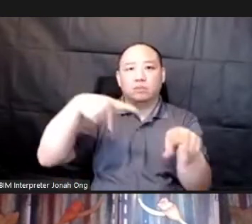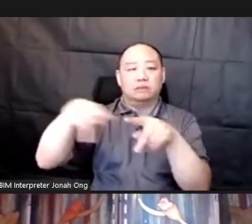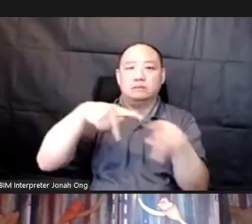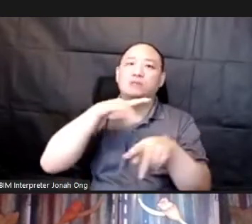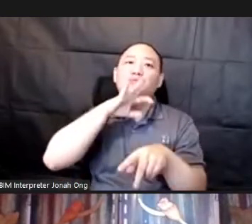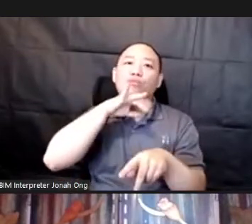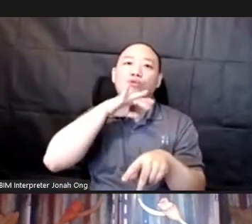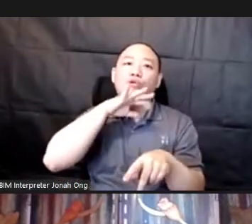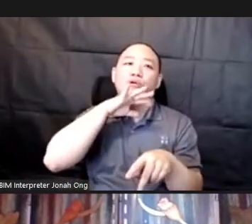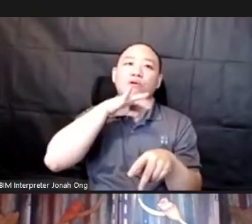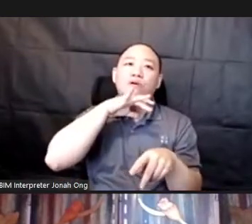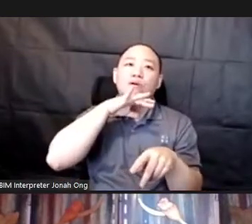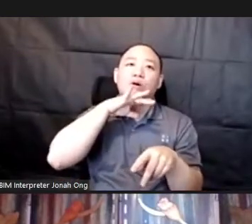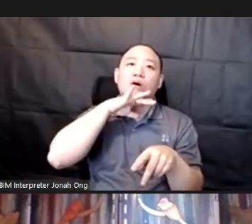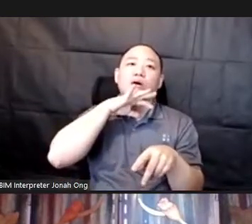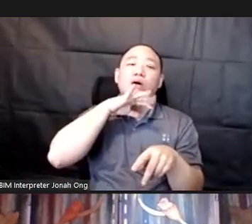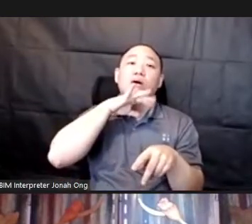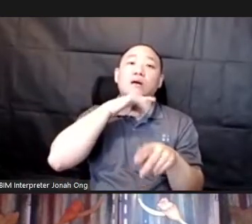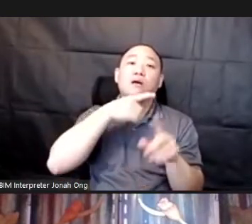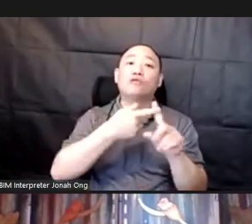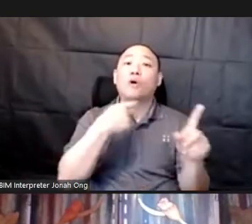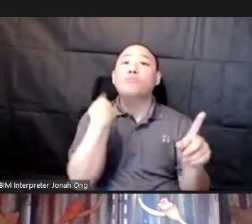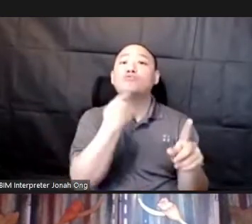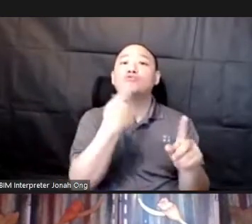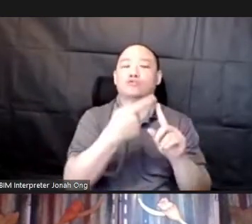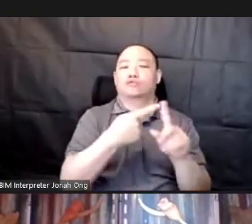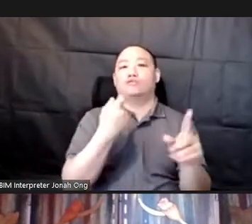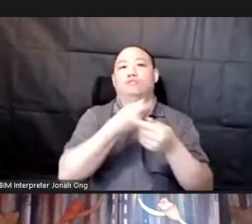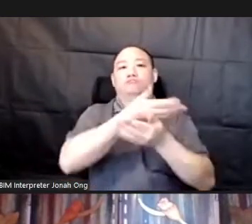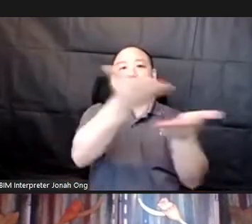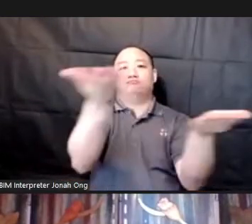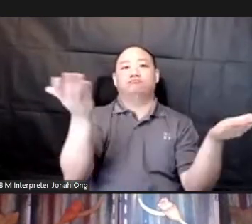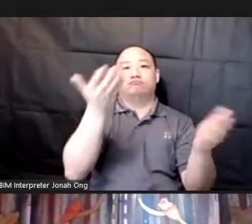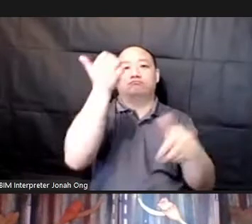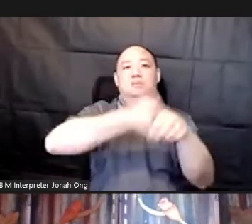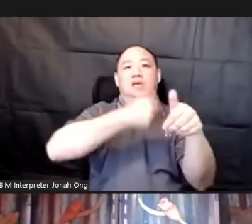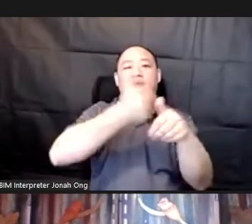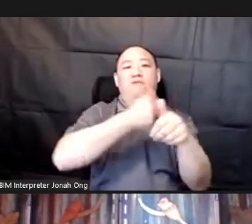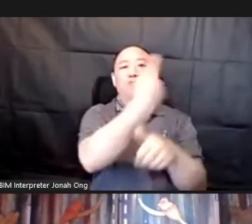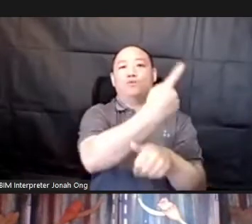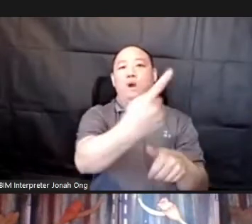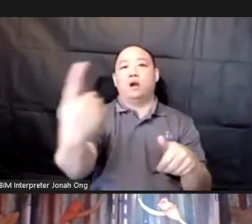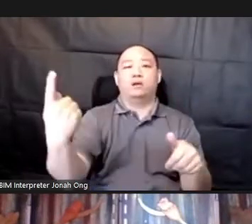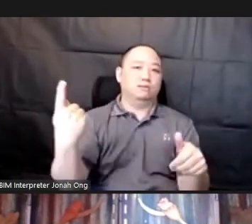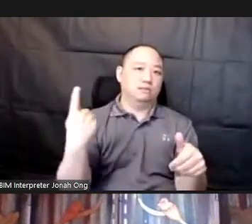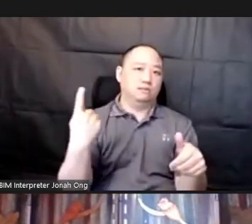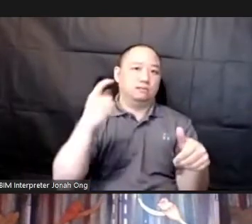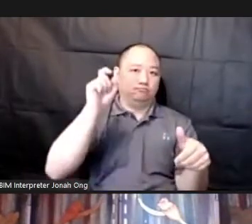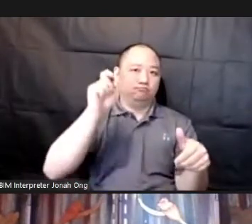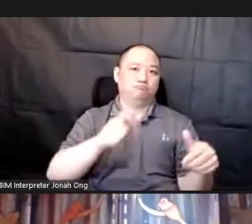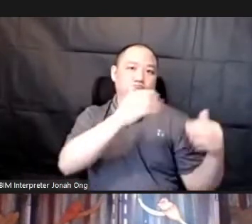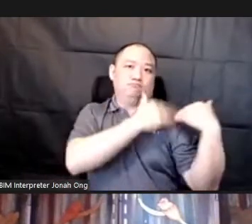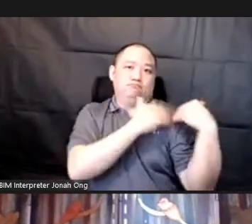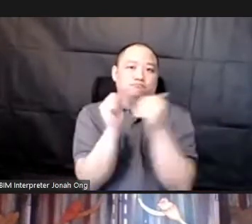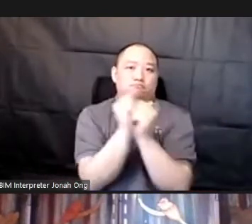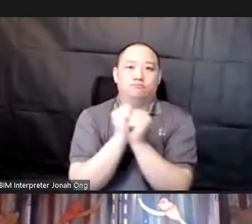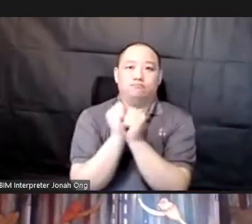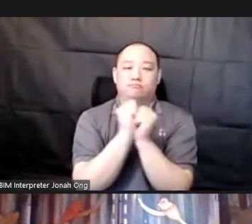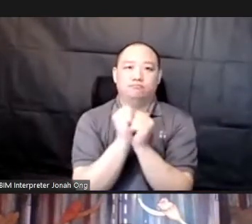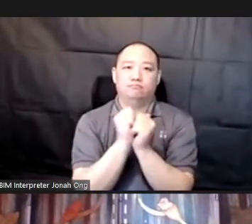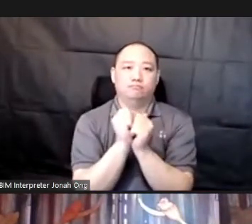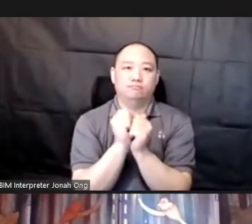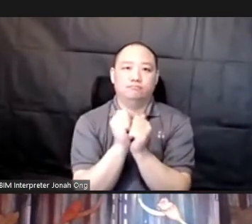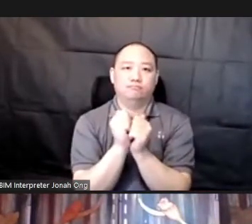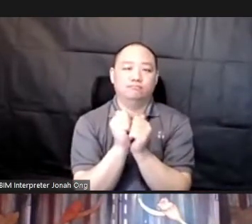is contributed by everyone. So we need regional efforts. We need global effort to tackle it together. Right. Thank you